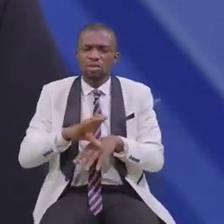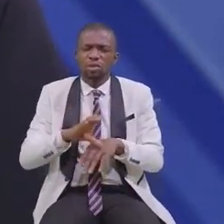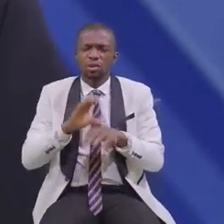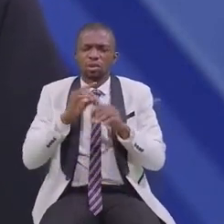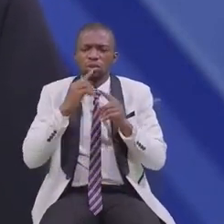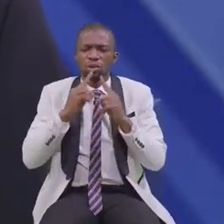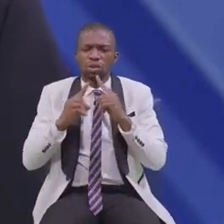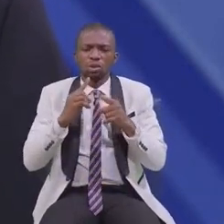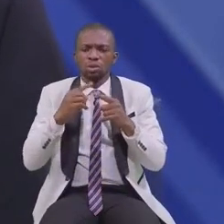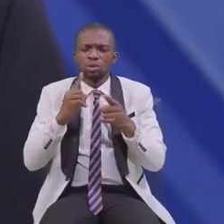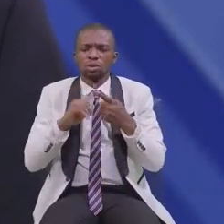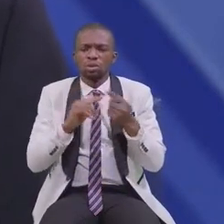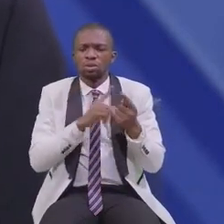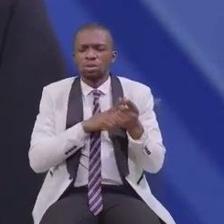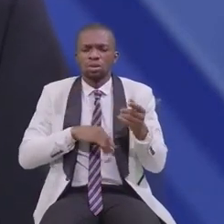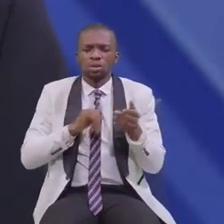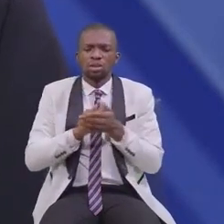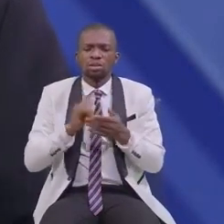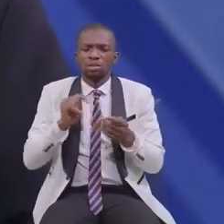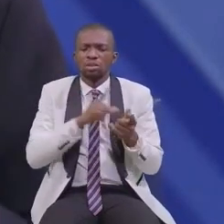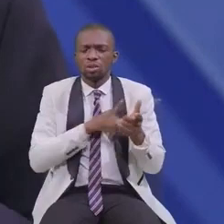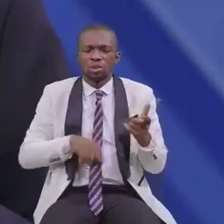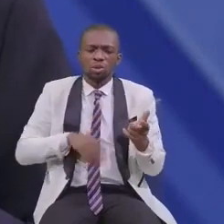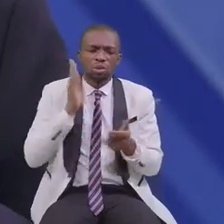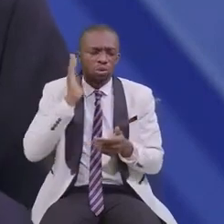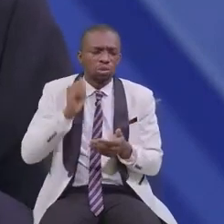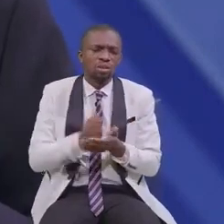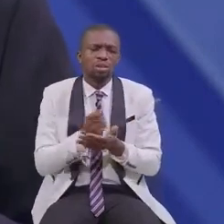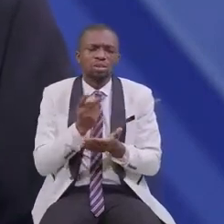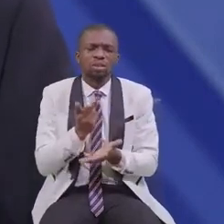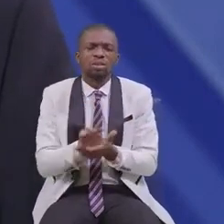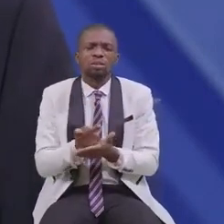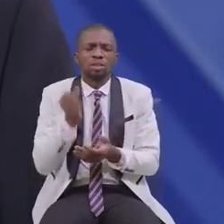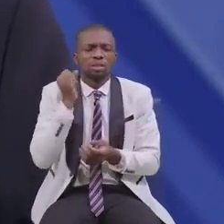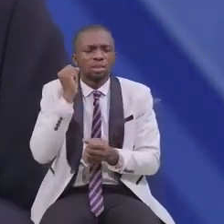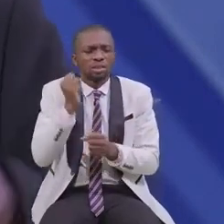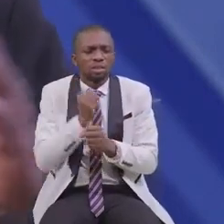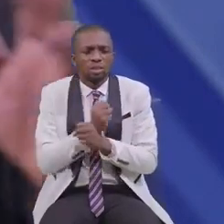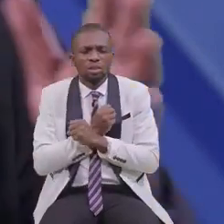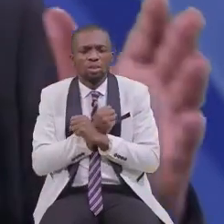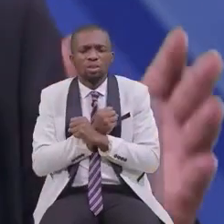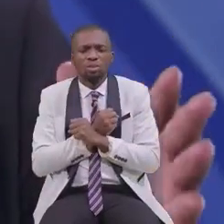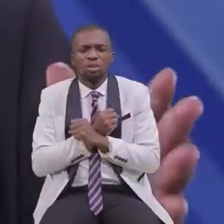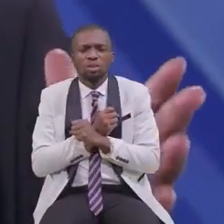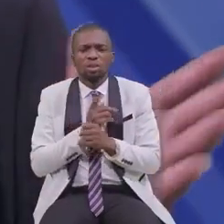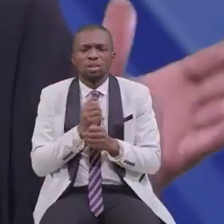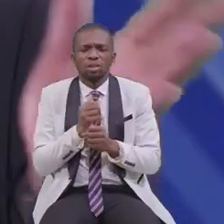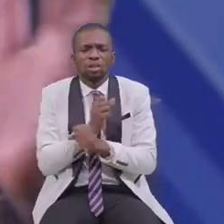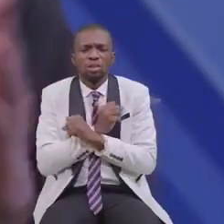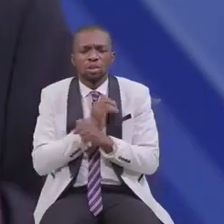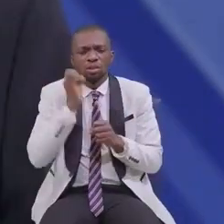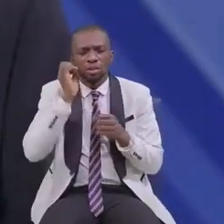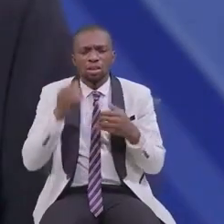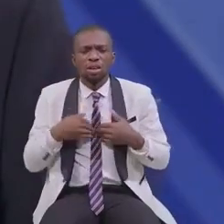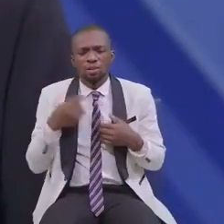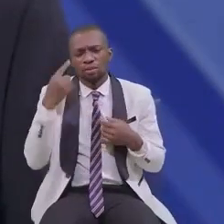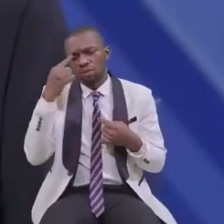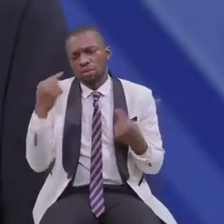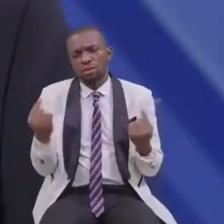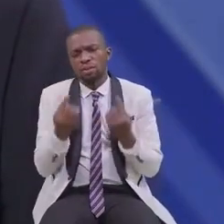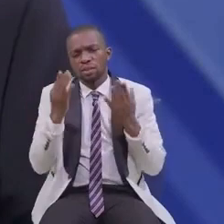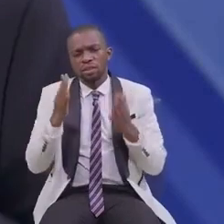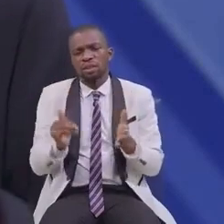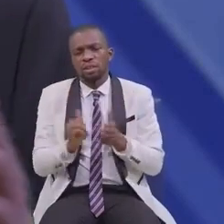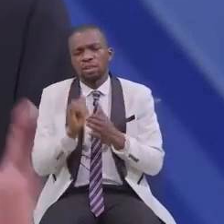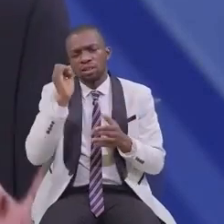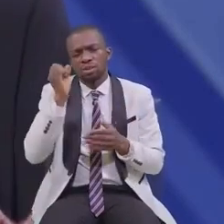Lord will plant his love, the love he had for sinners, that he was searching for them, bringing them to the